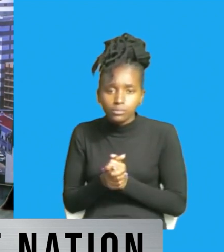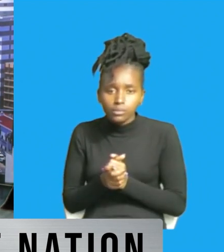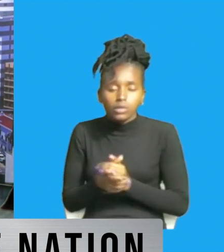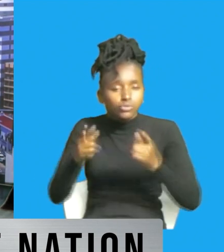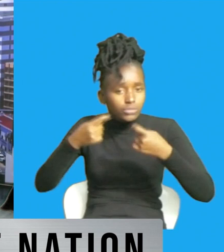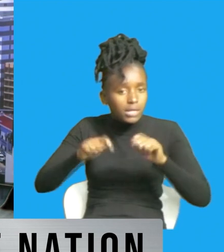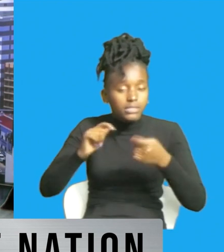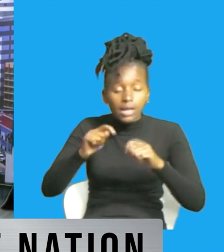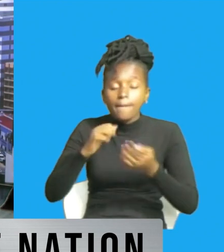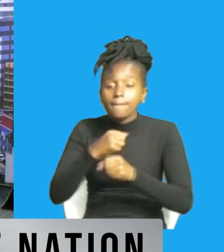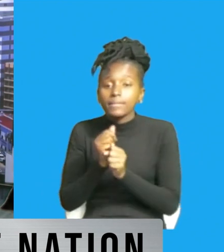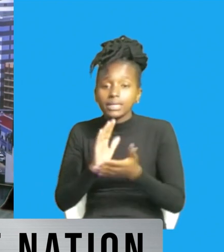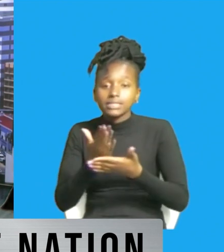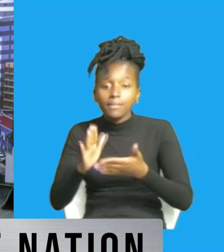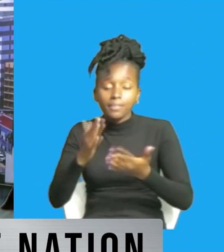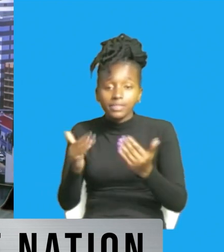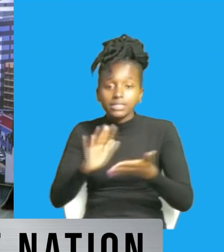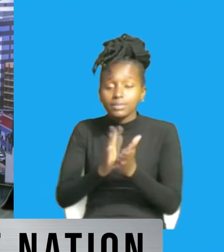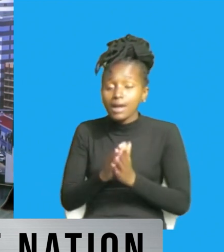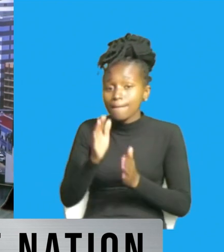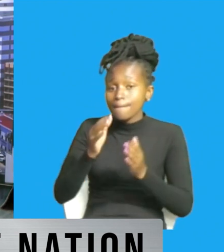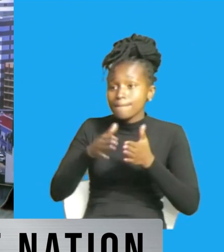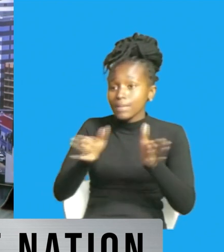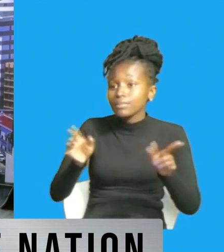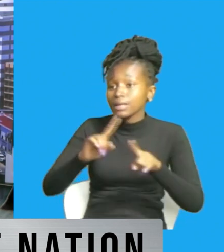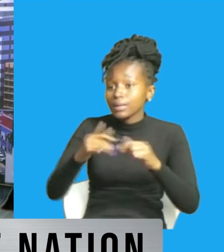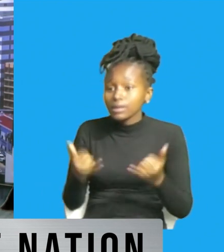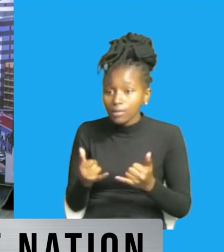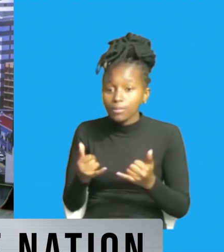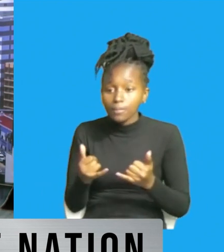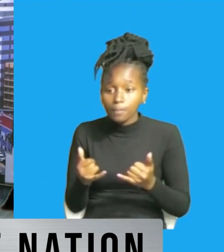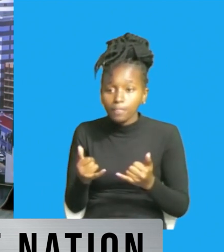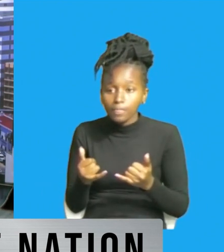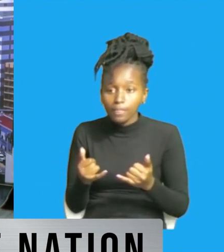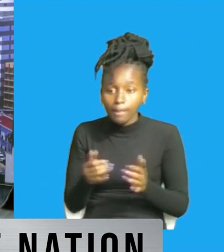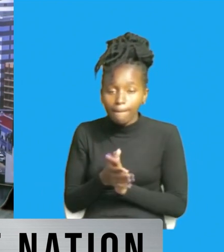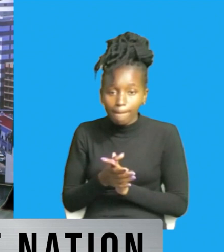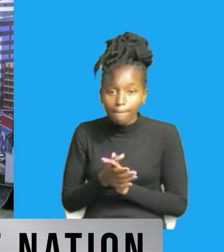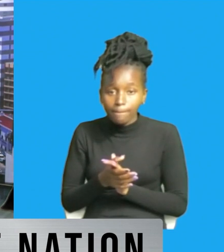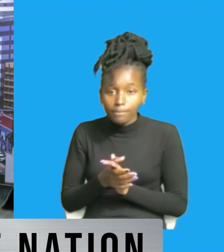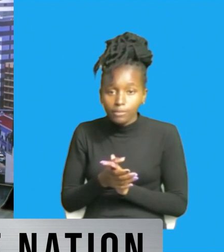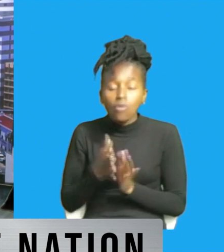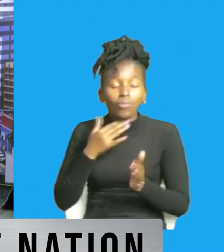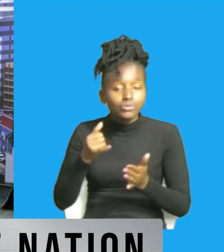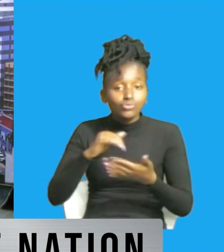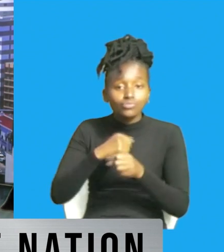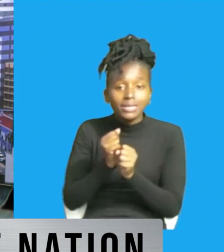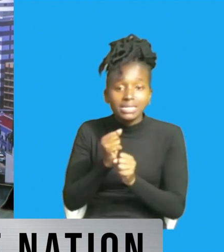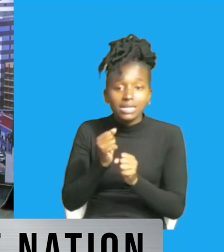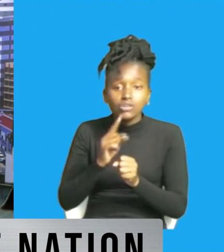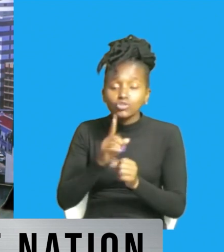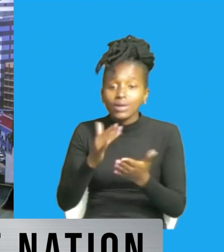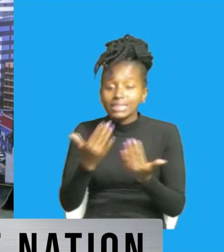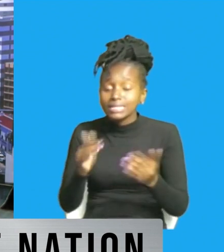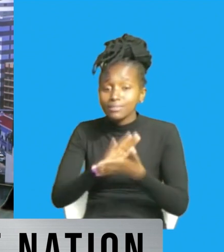public. But then, is it that the bill proposes to privatize this without the involvement of the parliament?